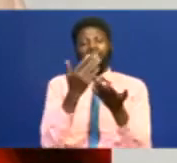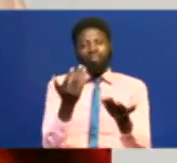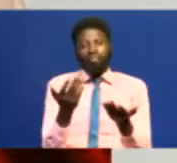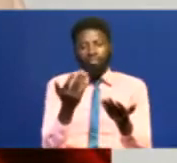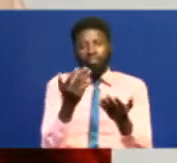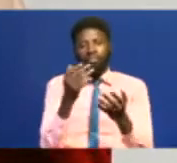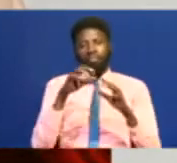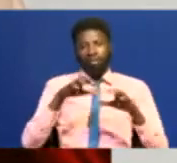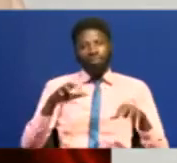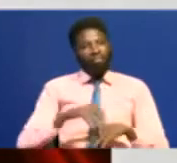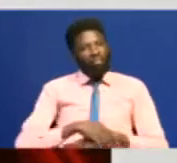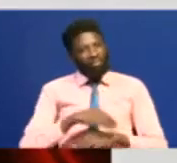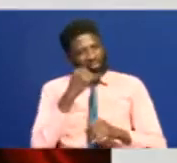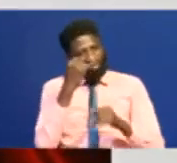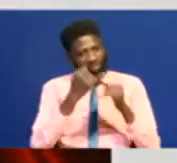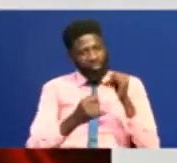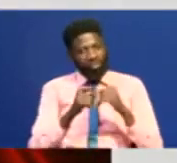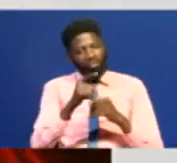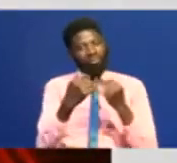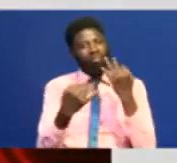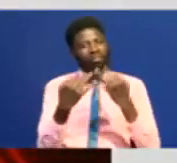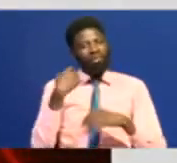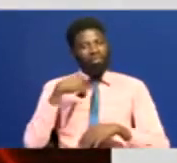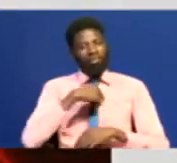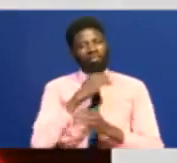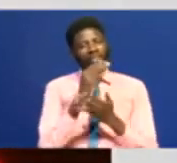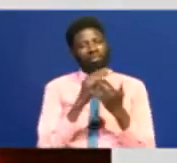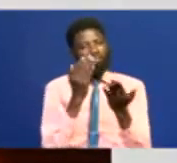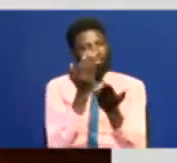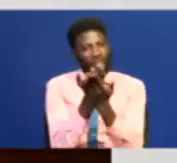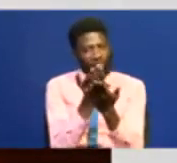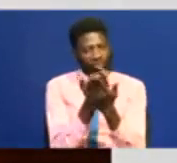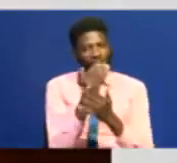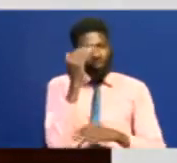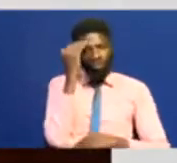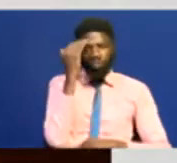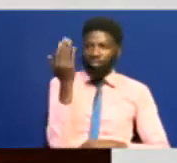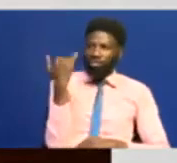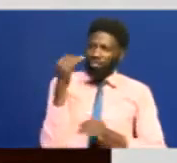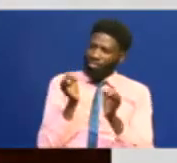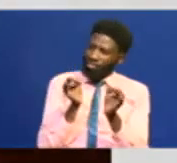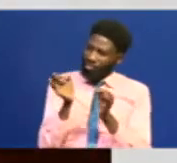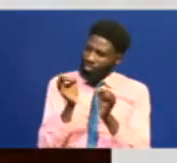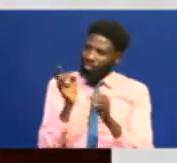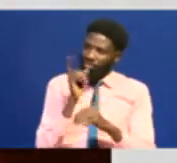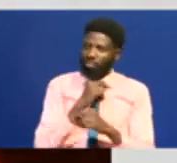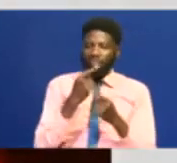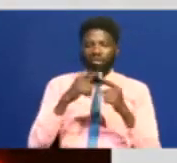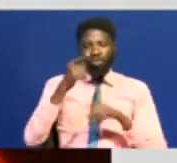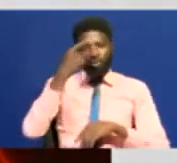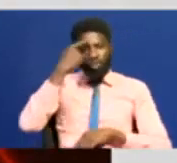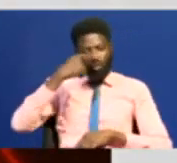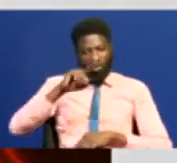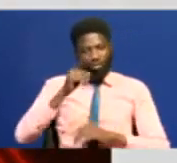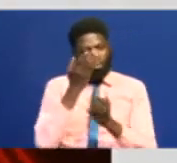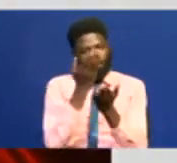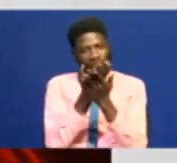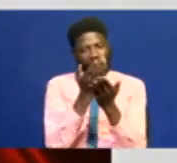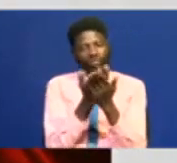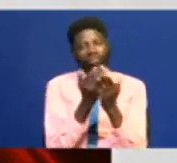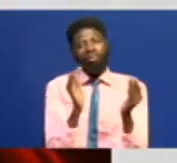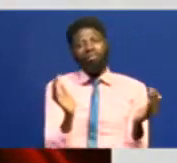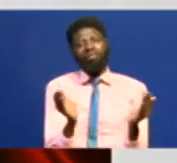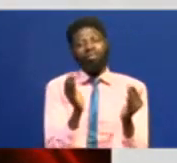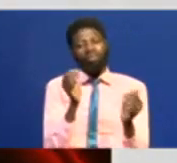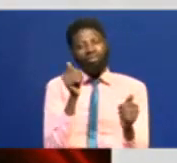we're winding up, you can tell us what are certain proposals? I know you touched a little bit earlier on, but what are these policy proposals you're proposing, especially